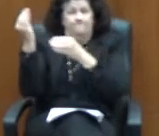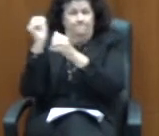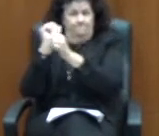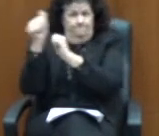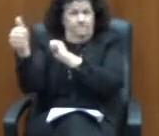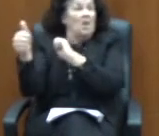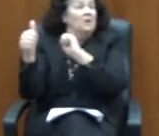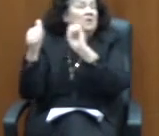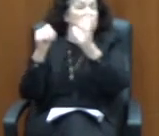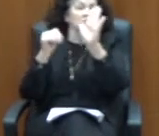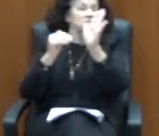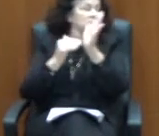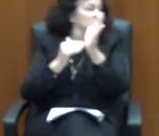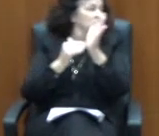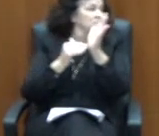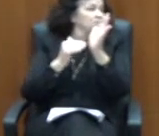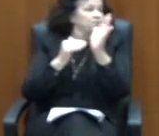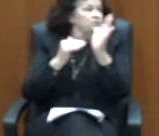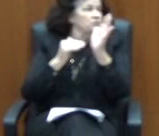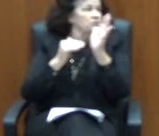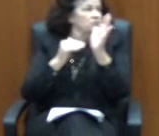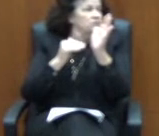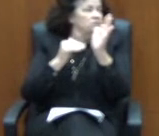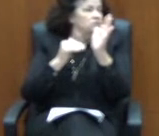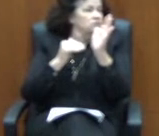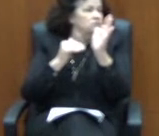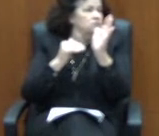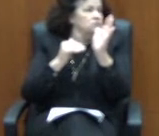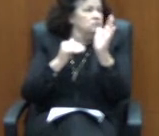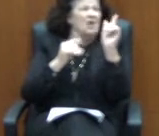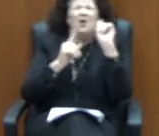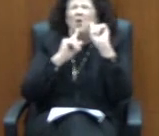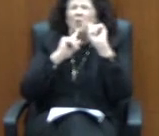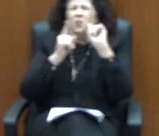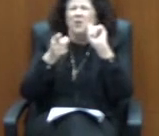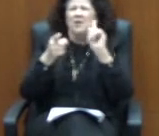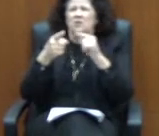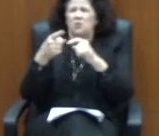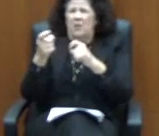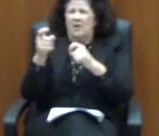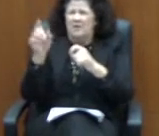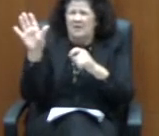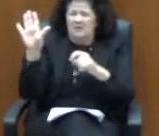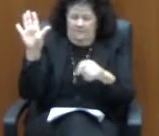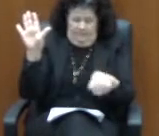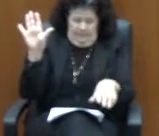Clerk, excuse me 1 second, please. Just really quick, I would like,